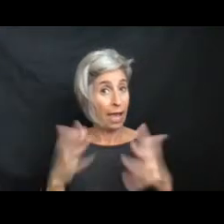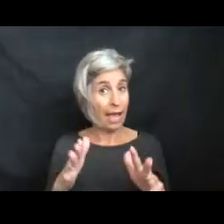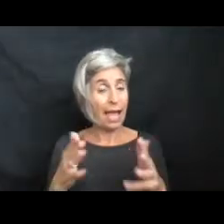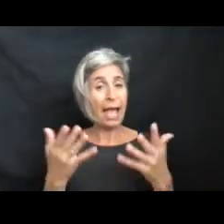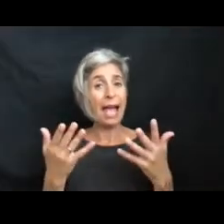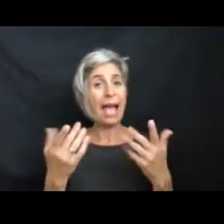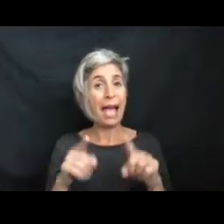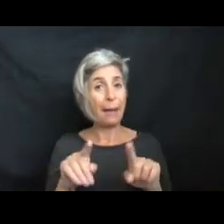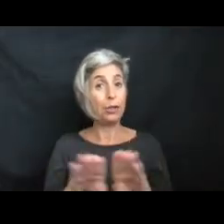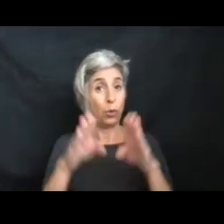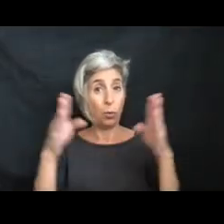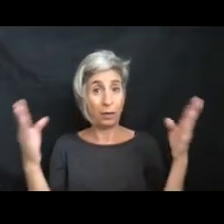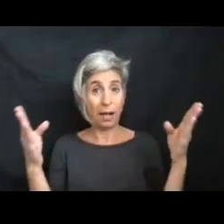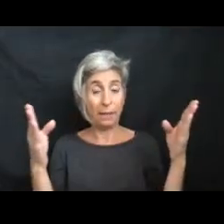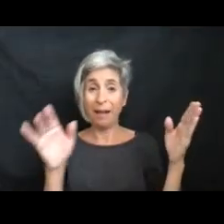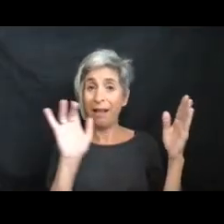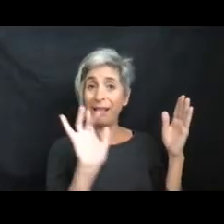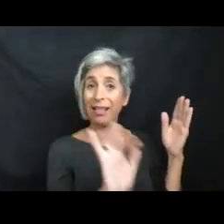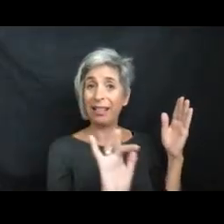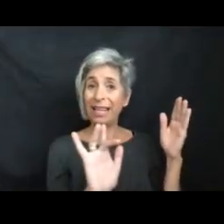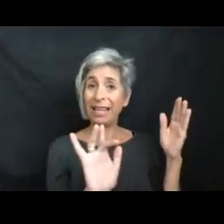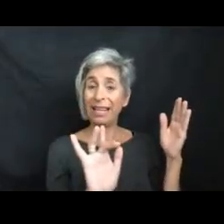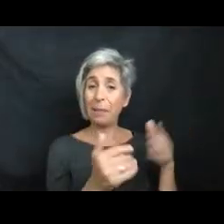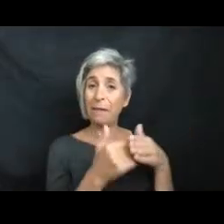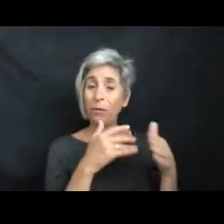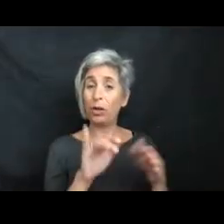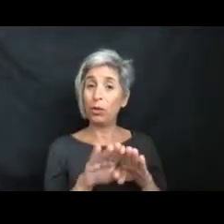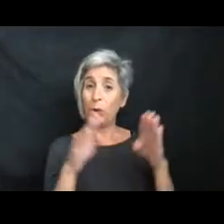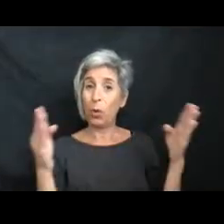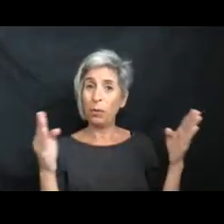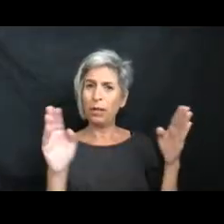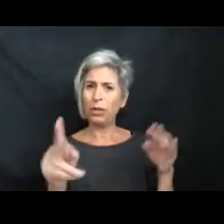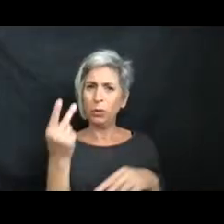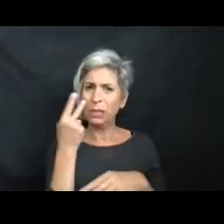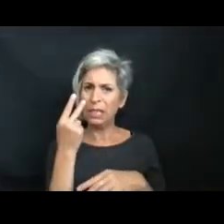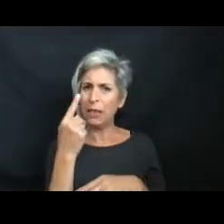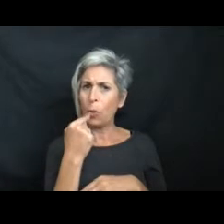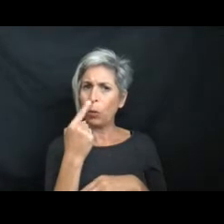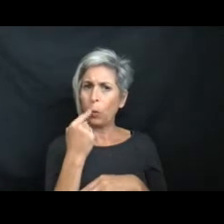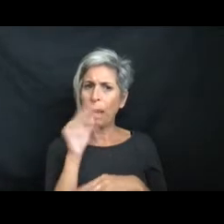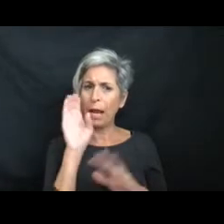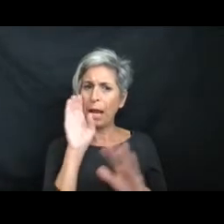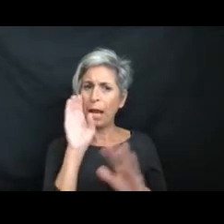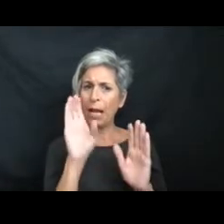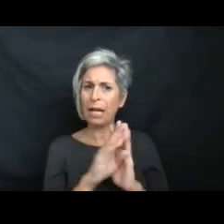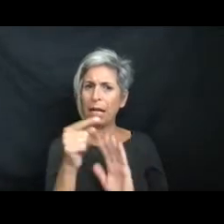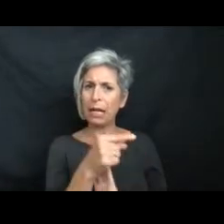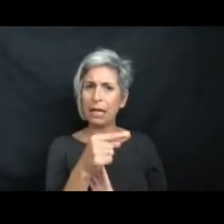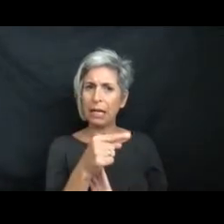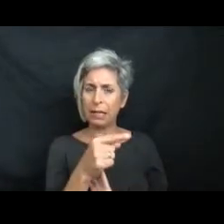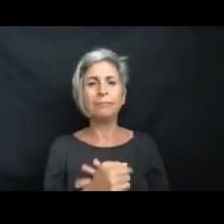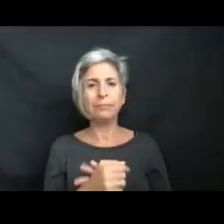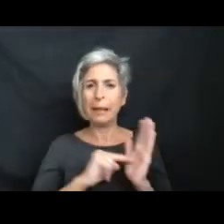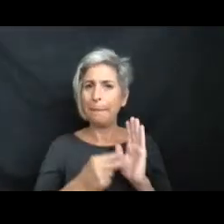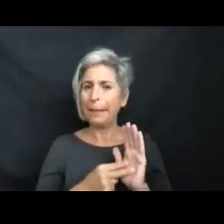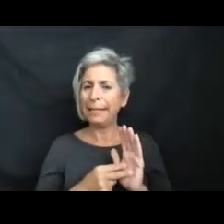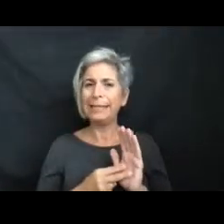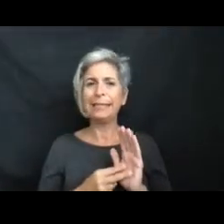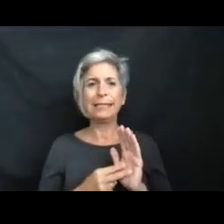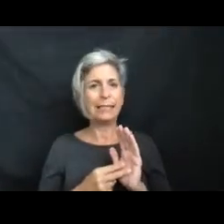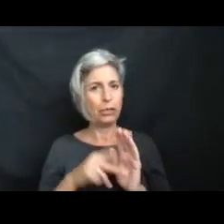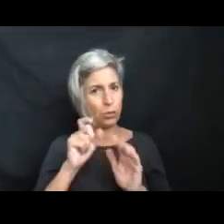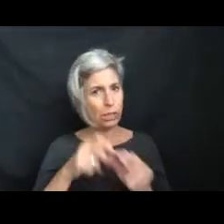and you can click there, or even before you open it up, you will see this red icon, and it means you need to